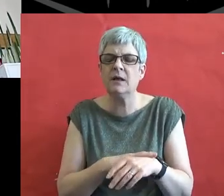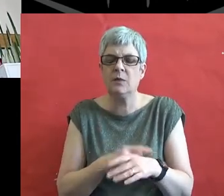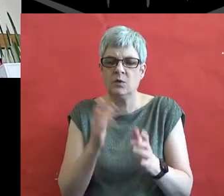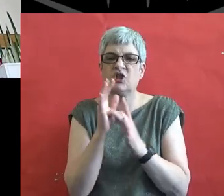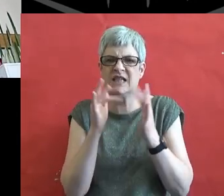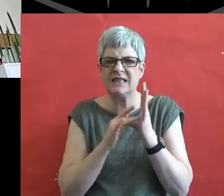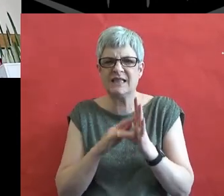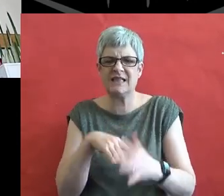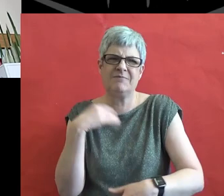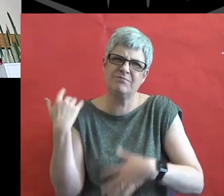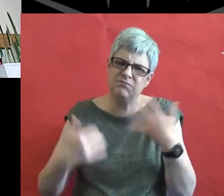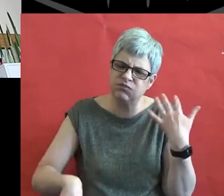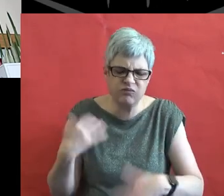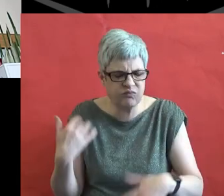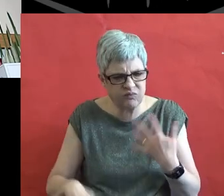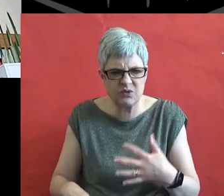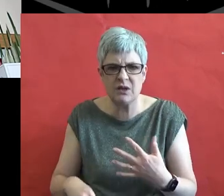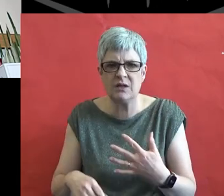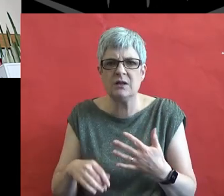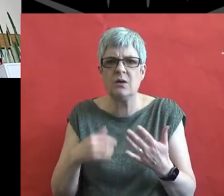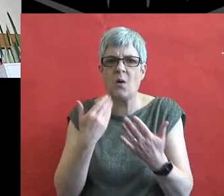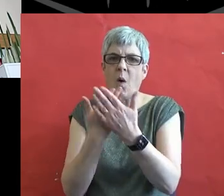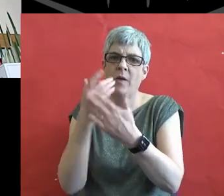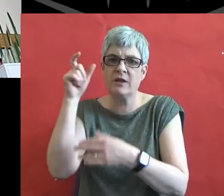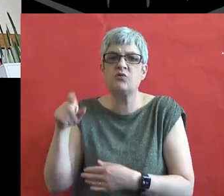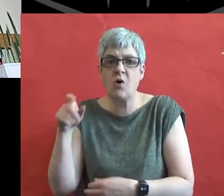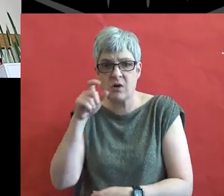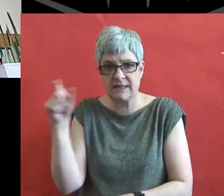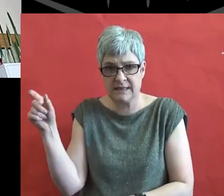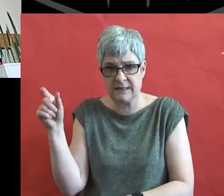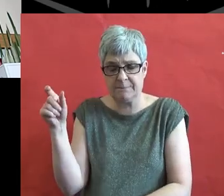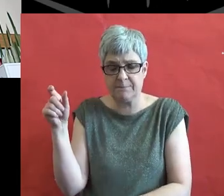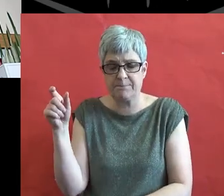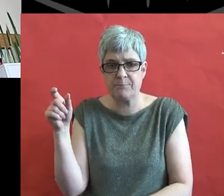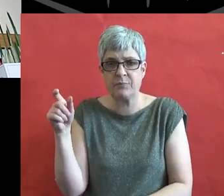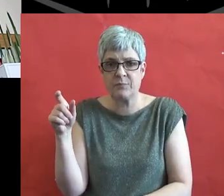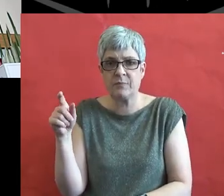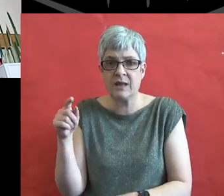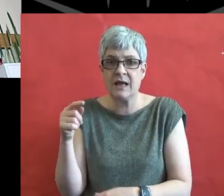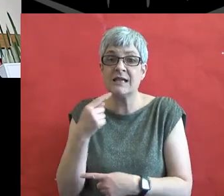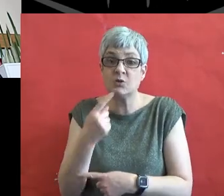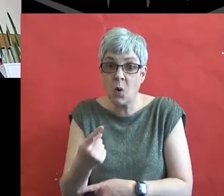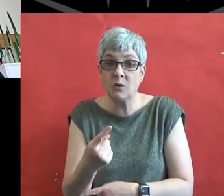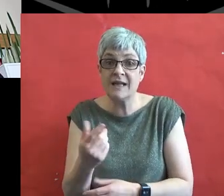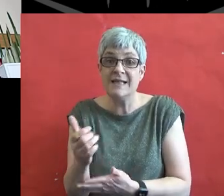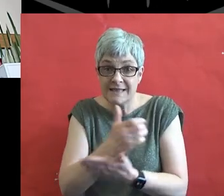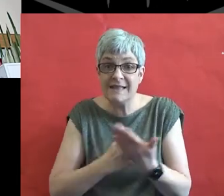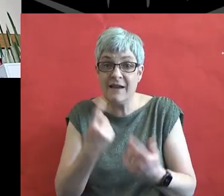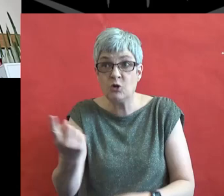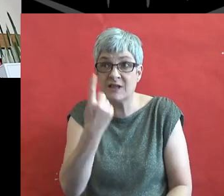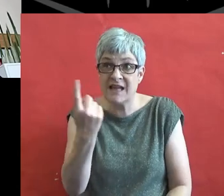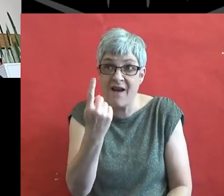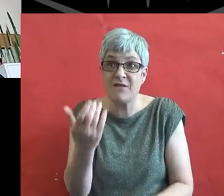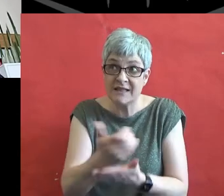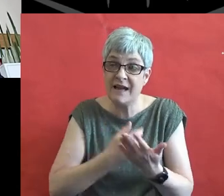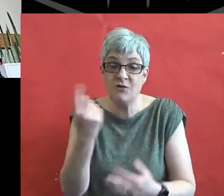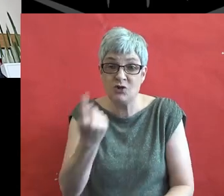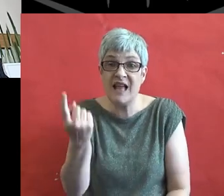in excruciating agony on the cross, he's told, "Save yourself, go on, save